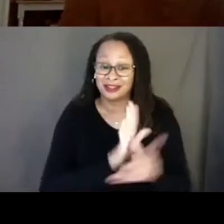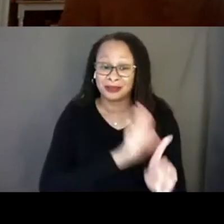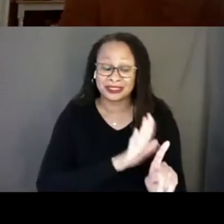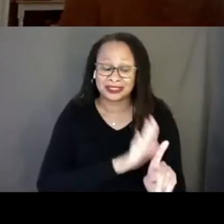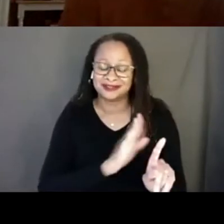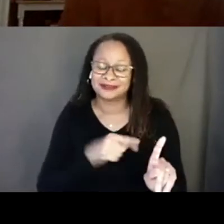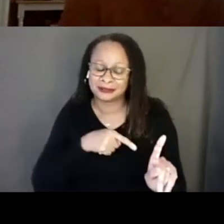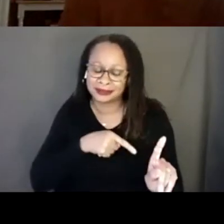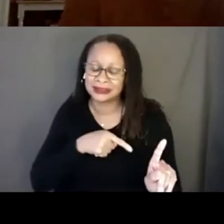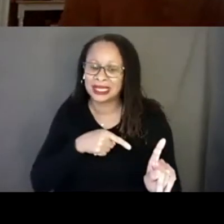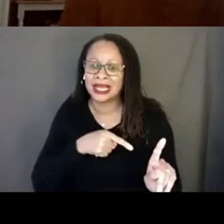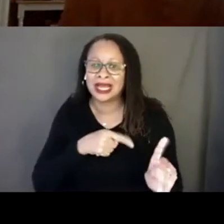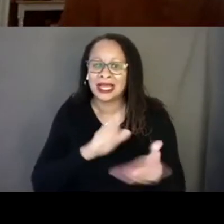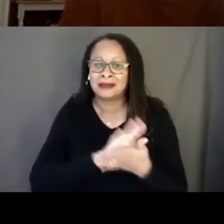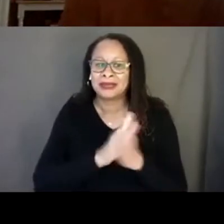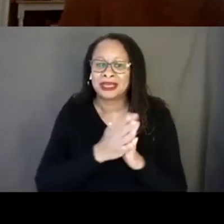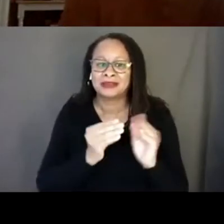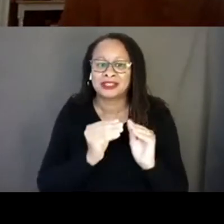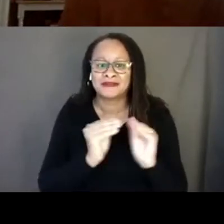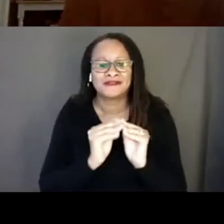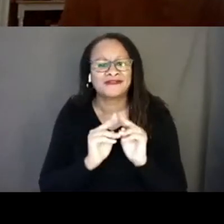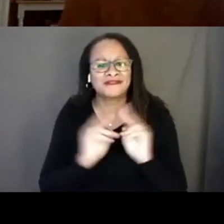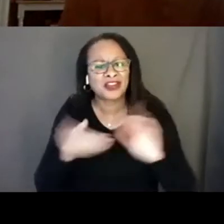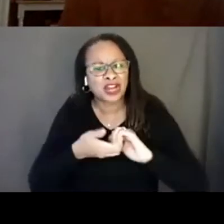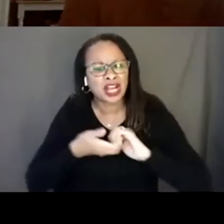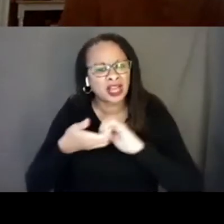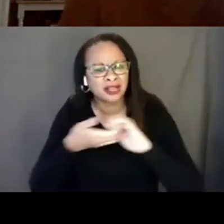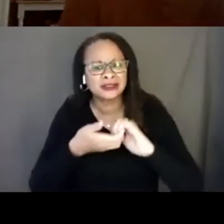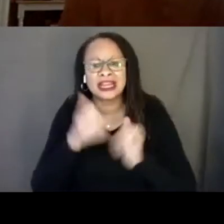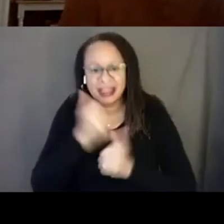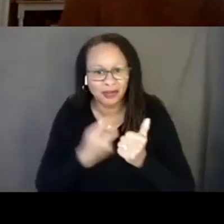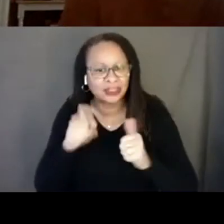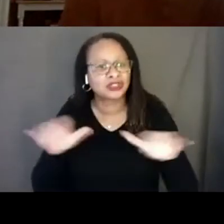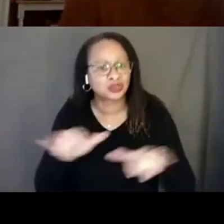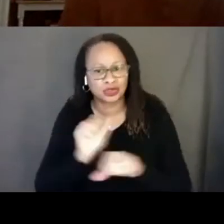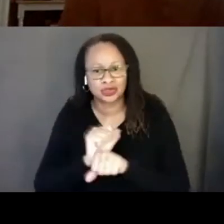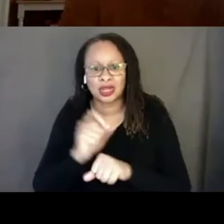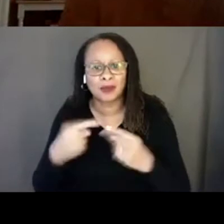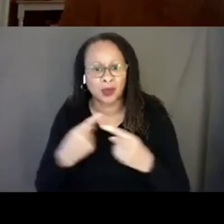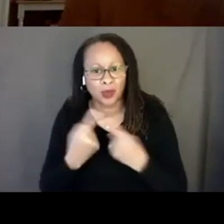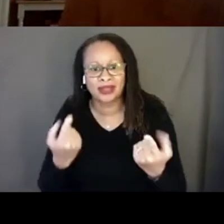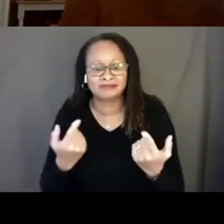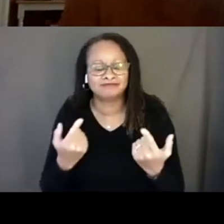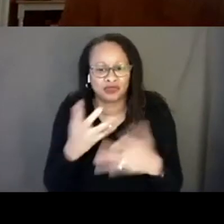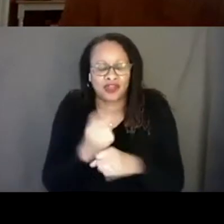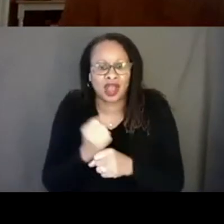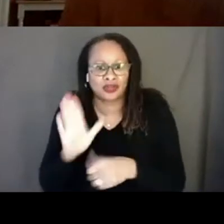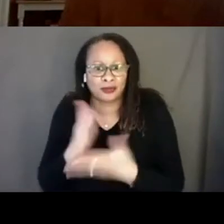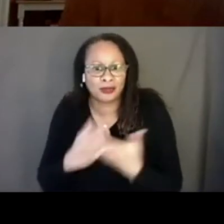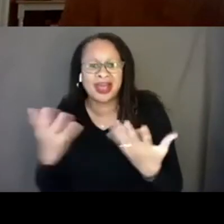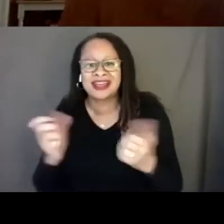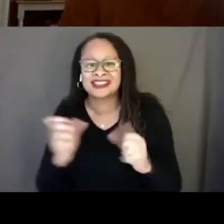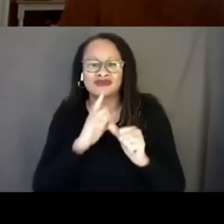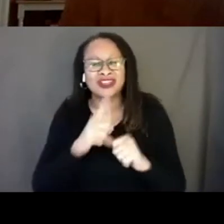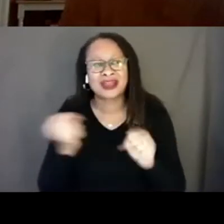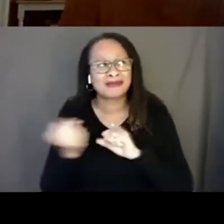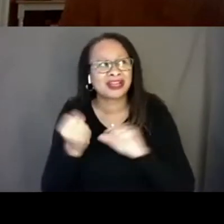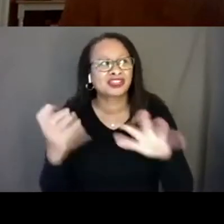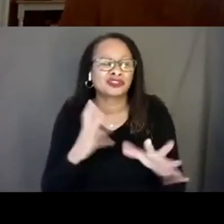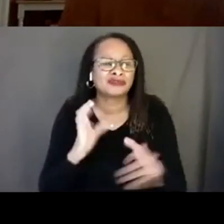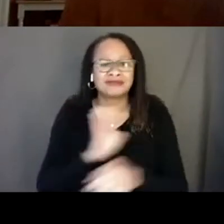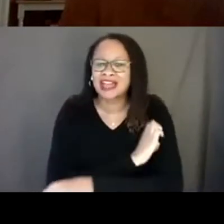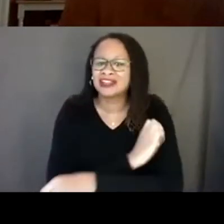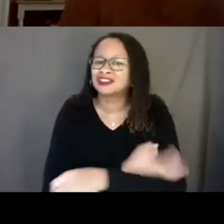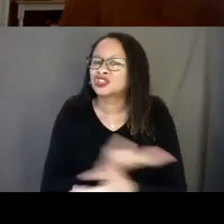is becomes very collaborative and everyone must pull their weight. And when they do, it's this sort of magical, energetic thing that happens. And we